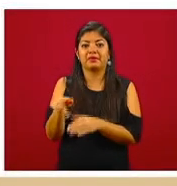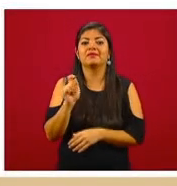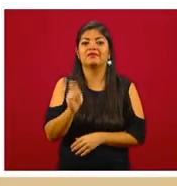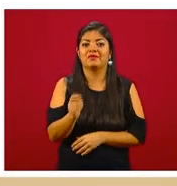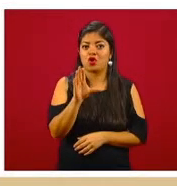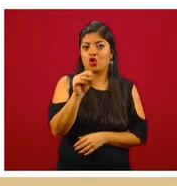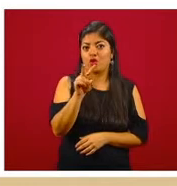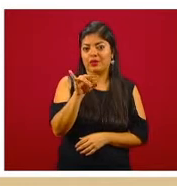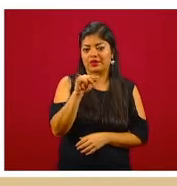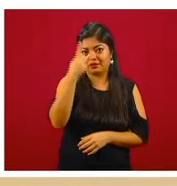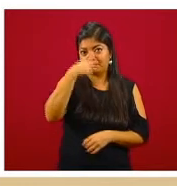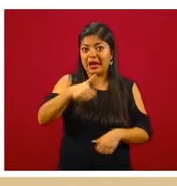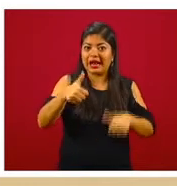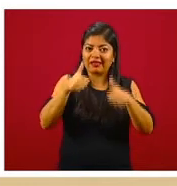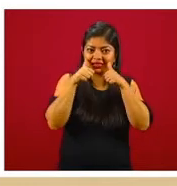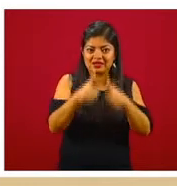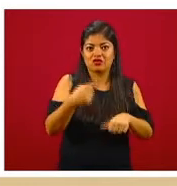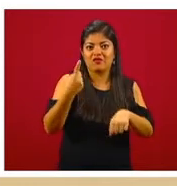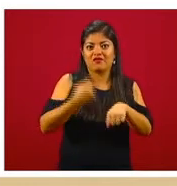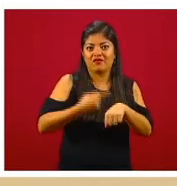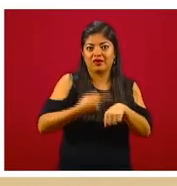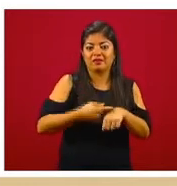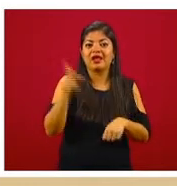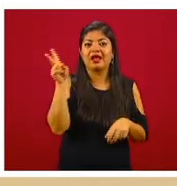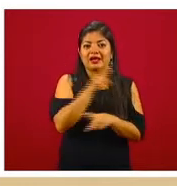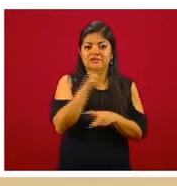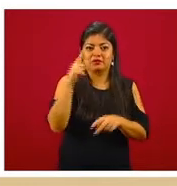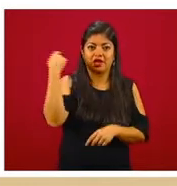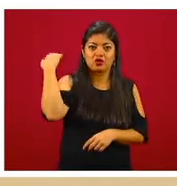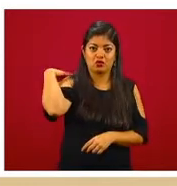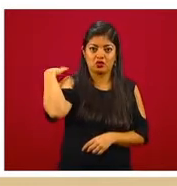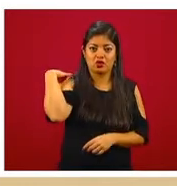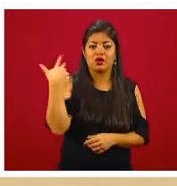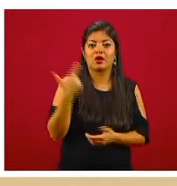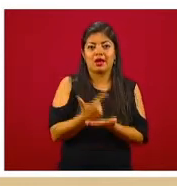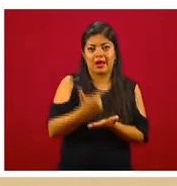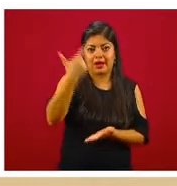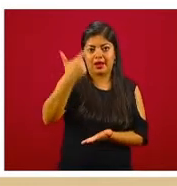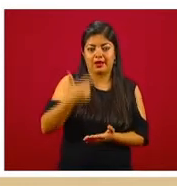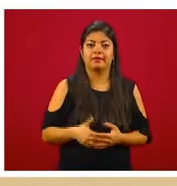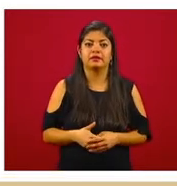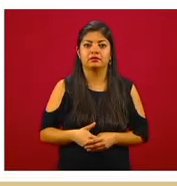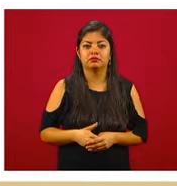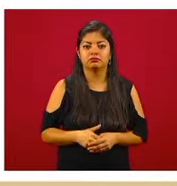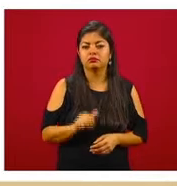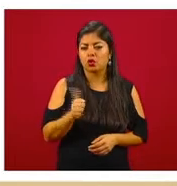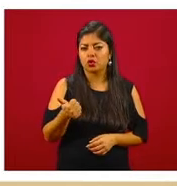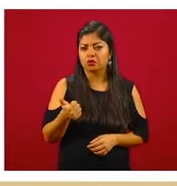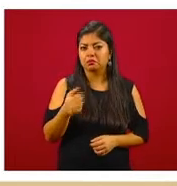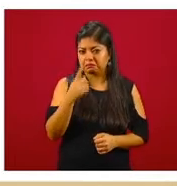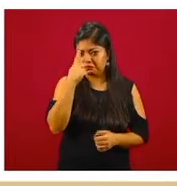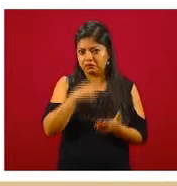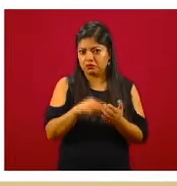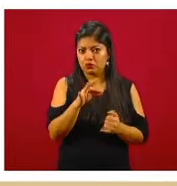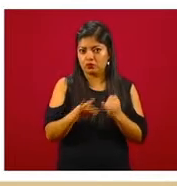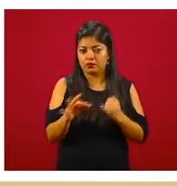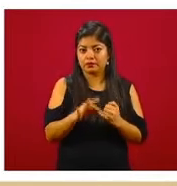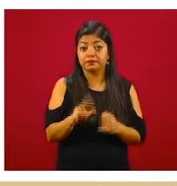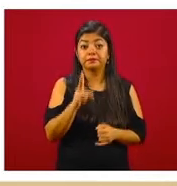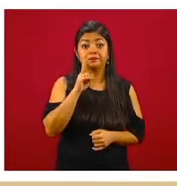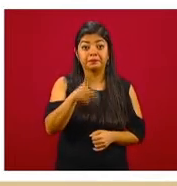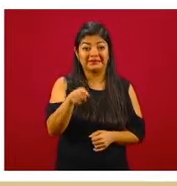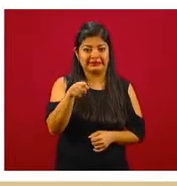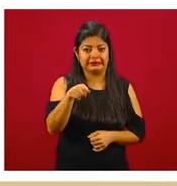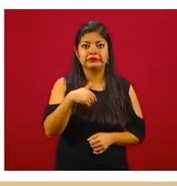now designados have para la atención de enfermedad 781 COVID-19 respiratoria aguda grave. hospitals to La take care of siguiente, this y creo que es la particular última, disease. es esta. Esta